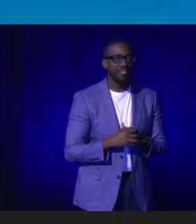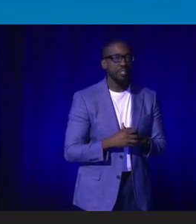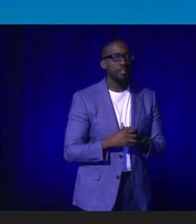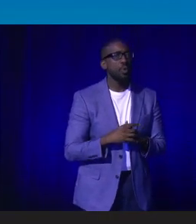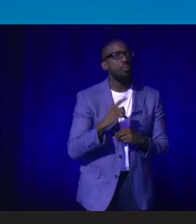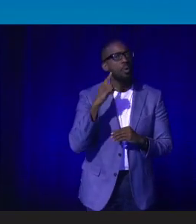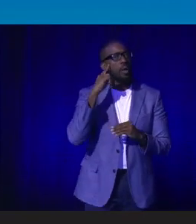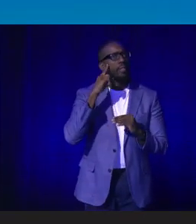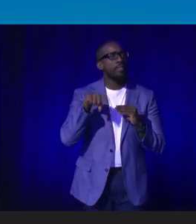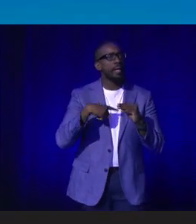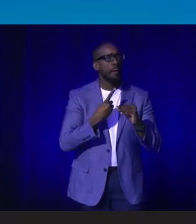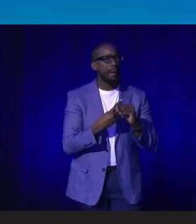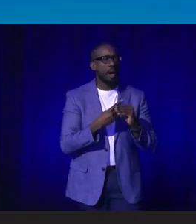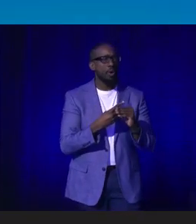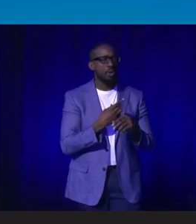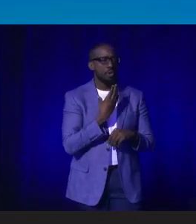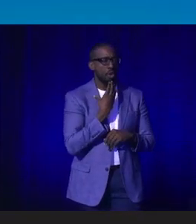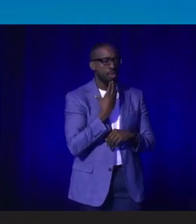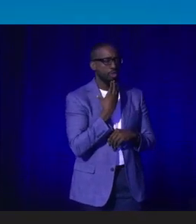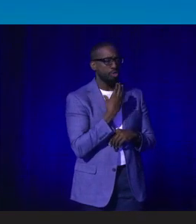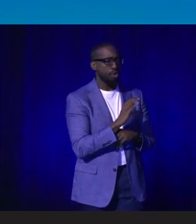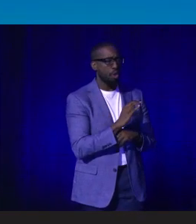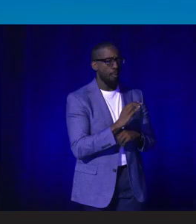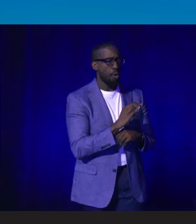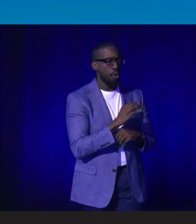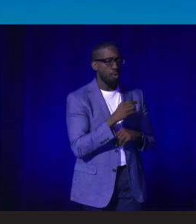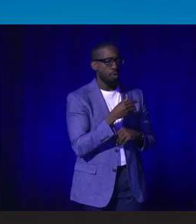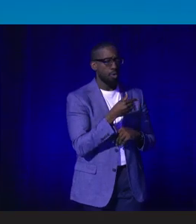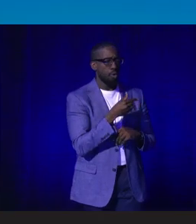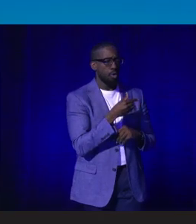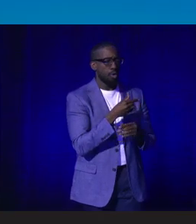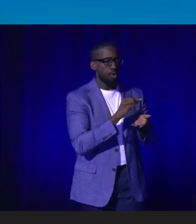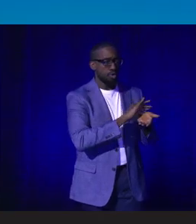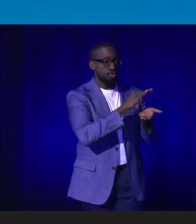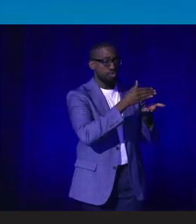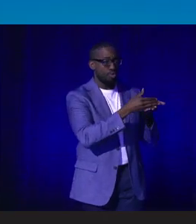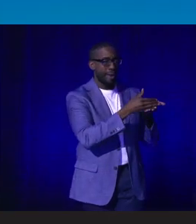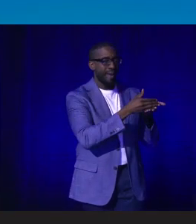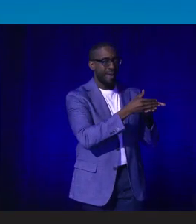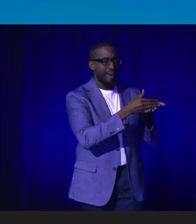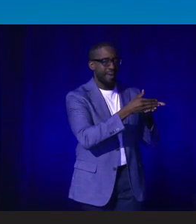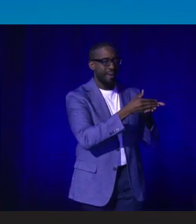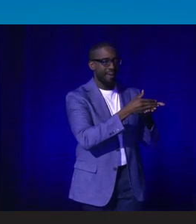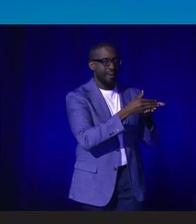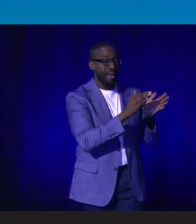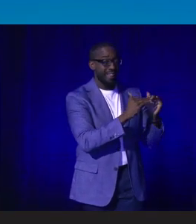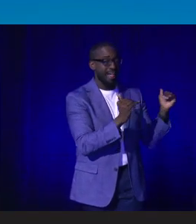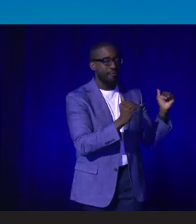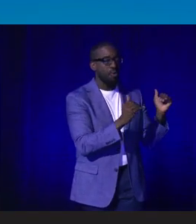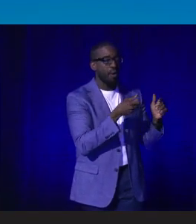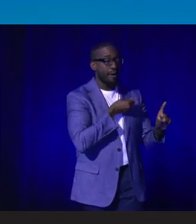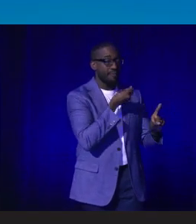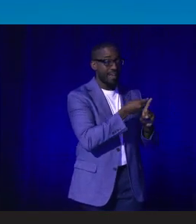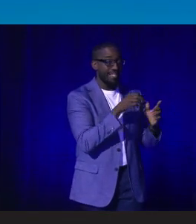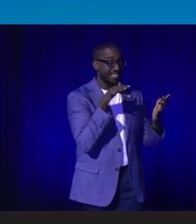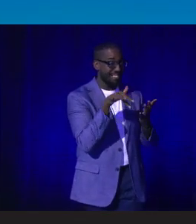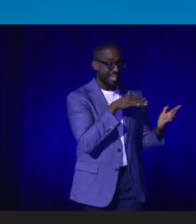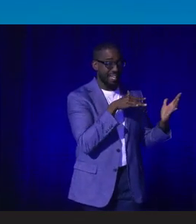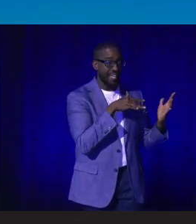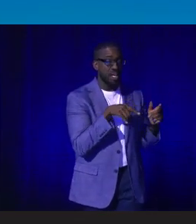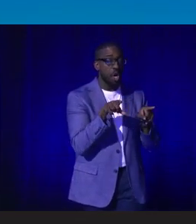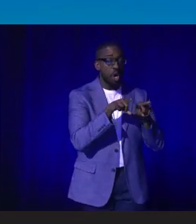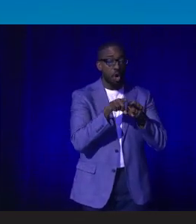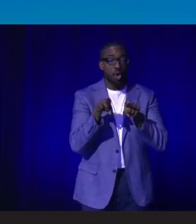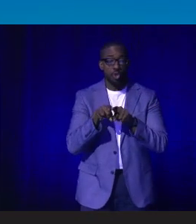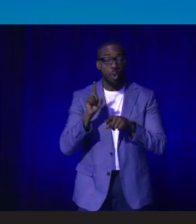about both the thermal gradient effect study and also later on the electroplating study, I